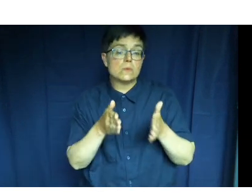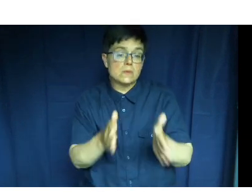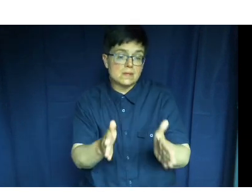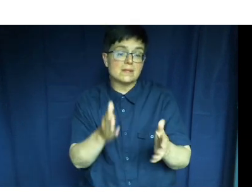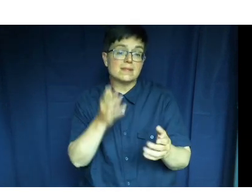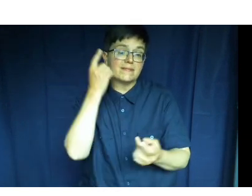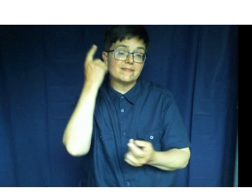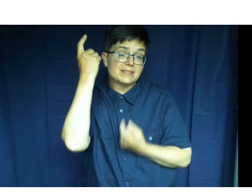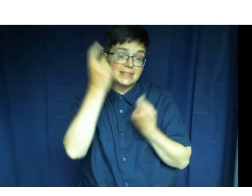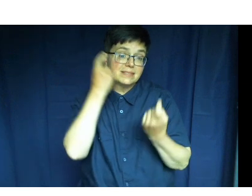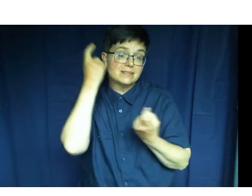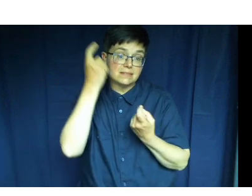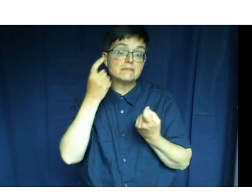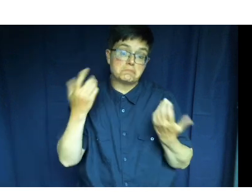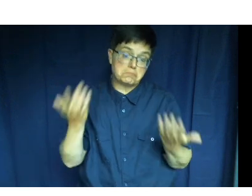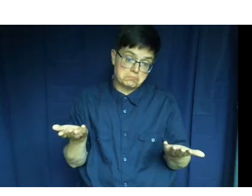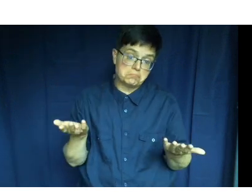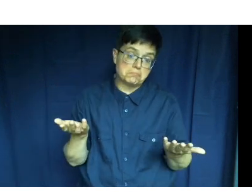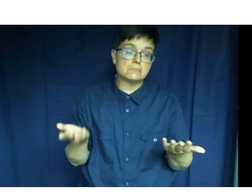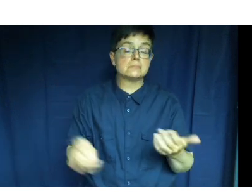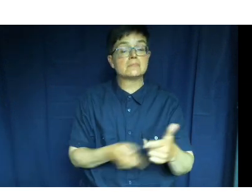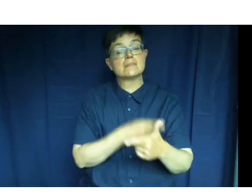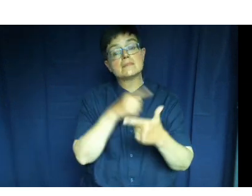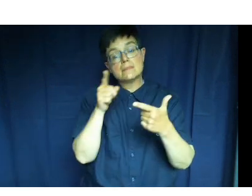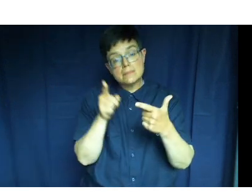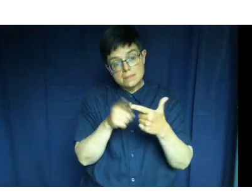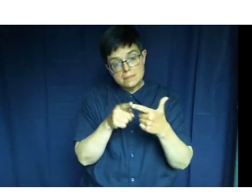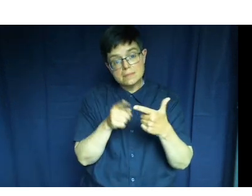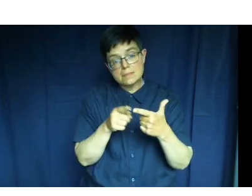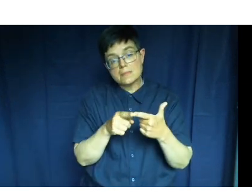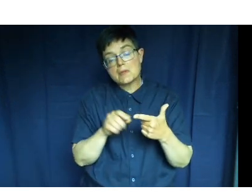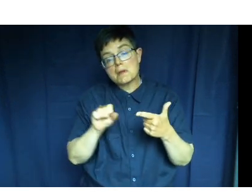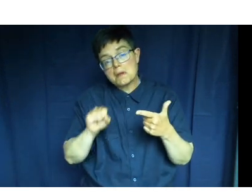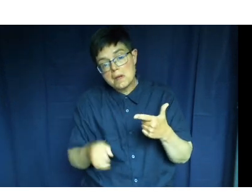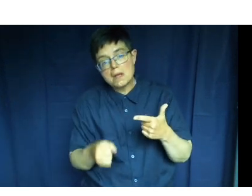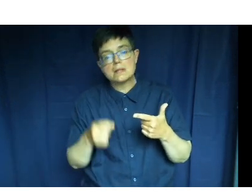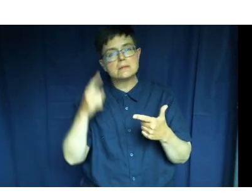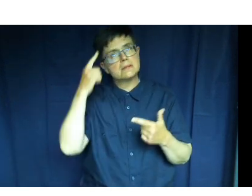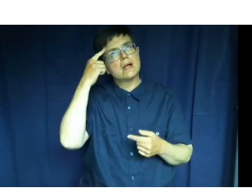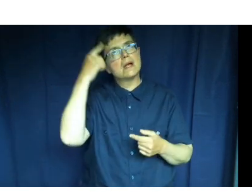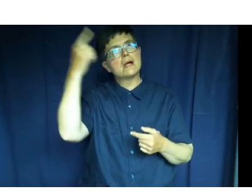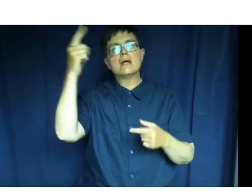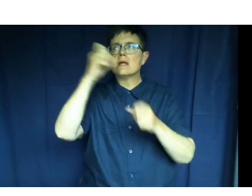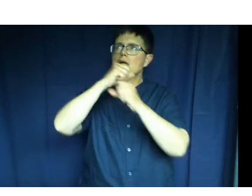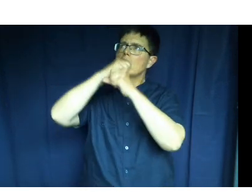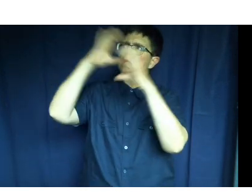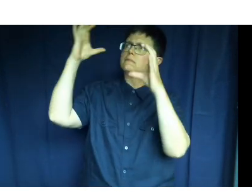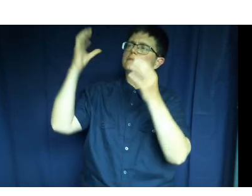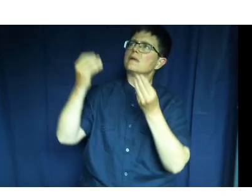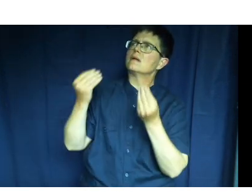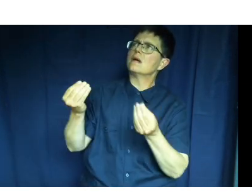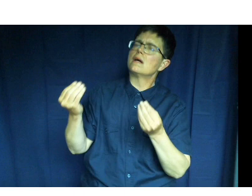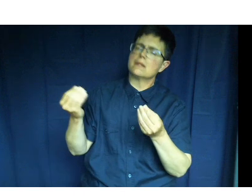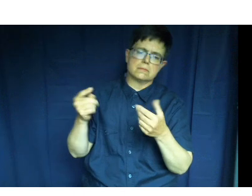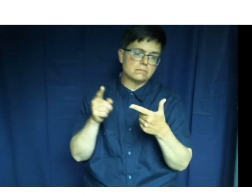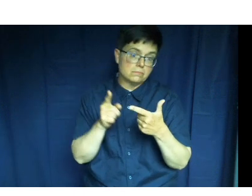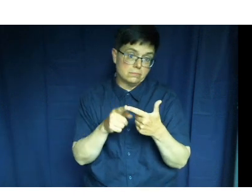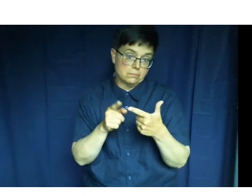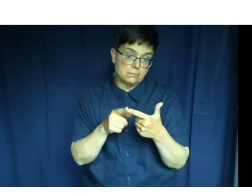answer is, it is a way of thinking. I have also explained this as a way